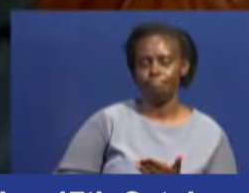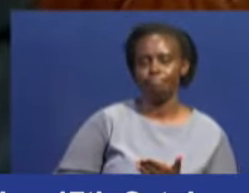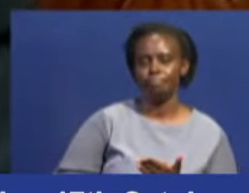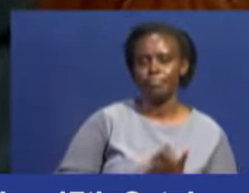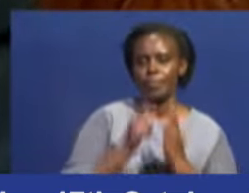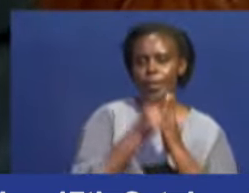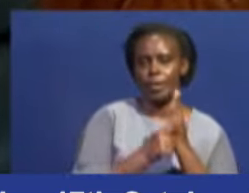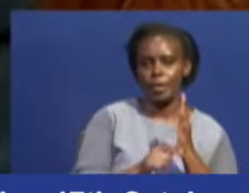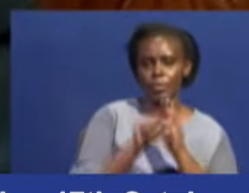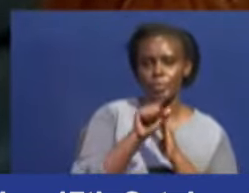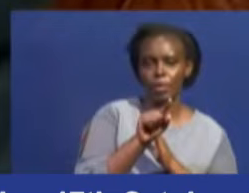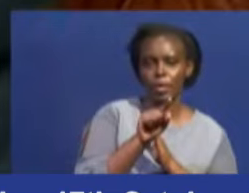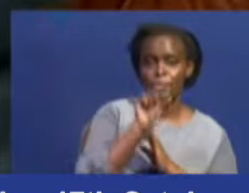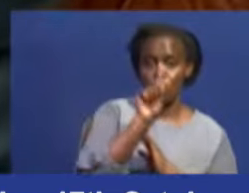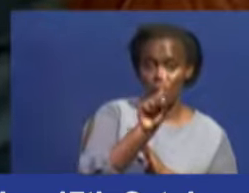Article